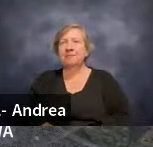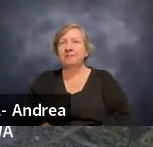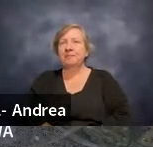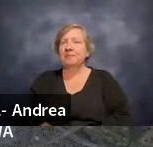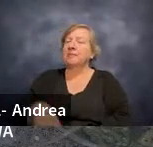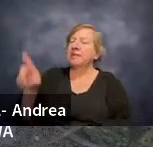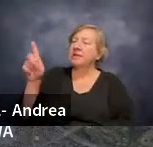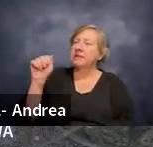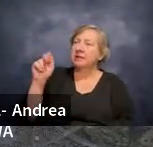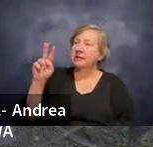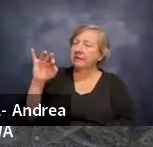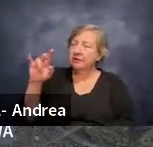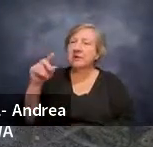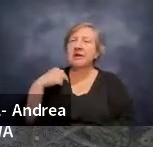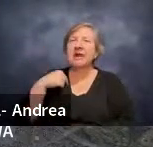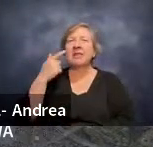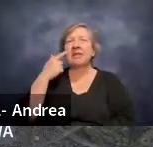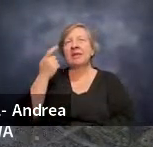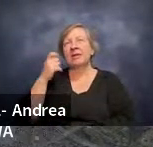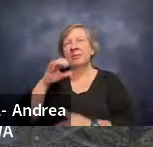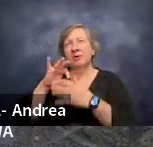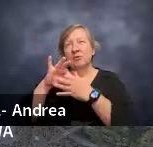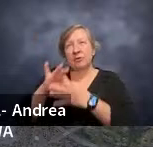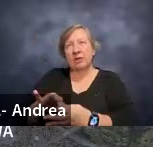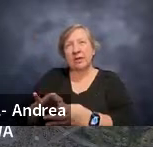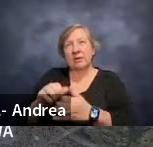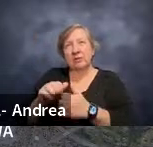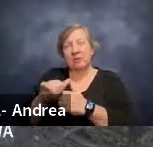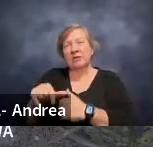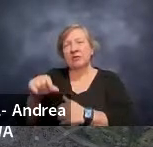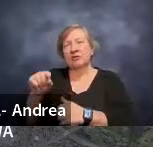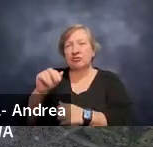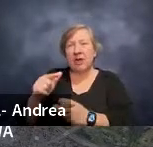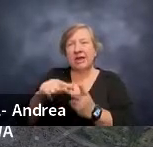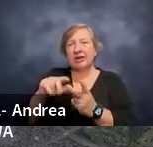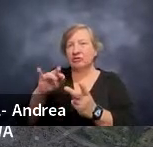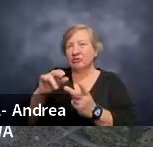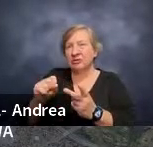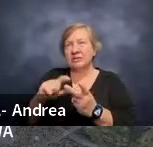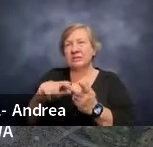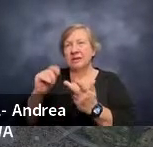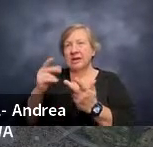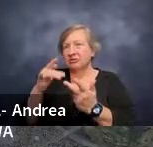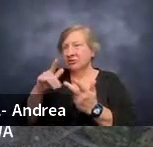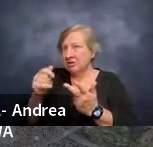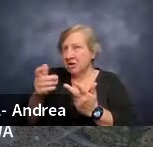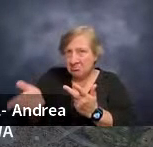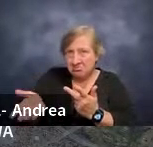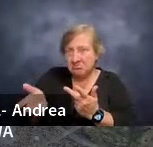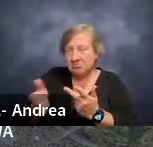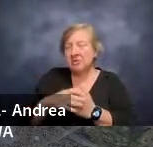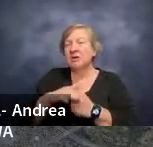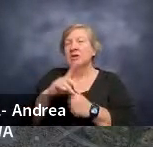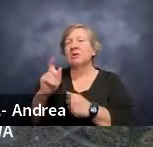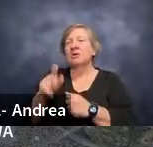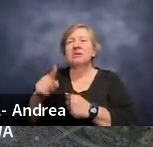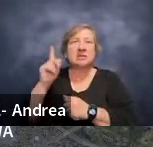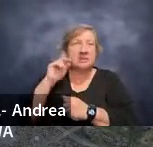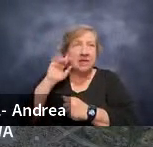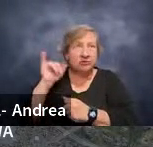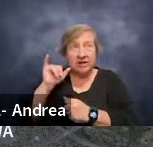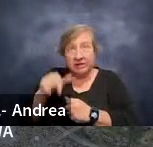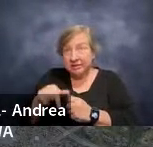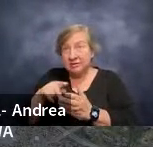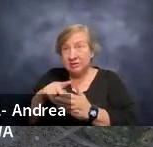And I think maybe a little bit related to this, Greg, Chris, Angela, the question is, it's sounding like this project